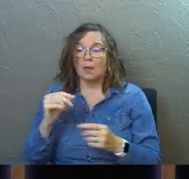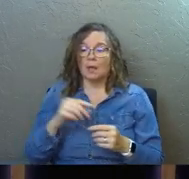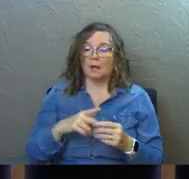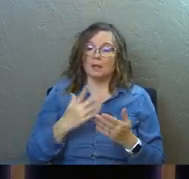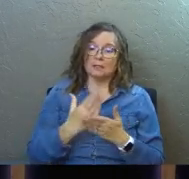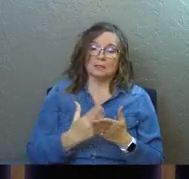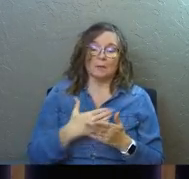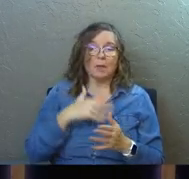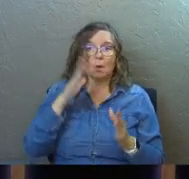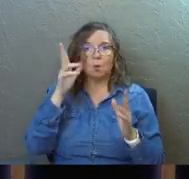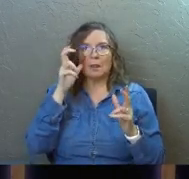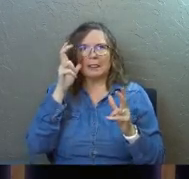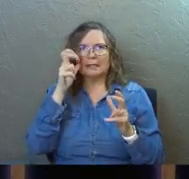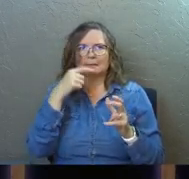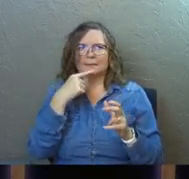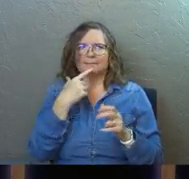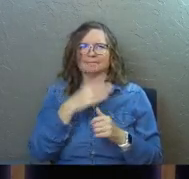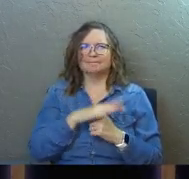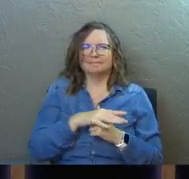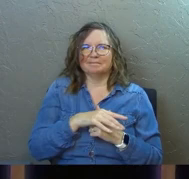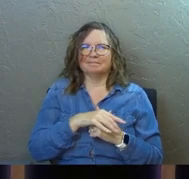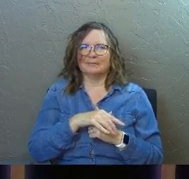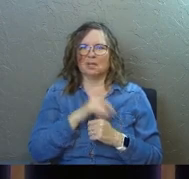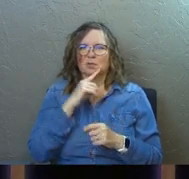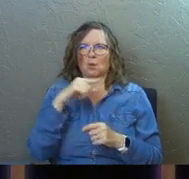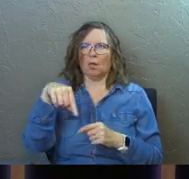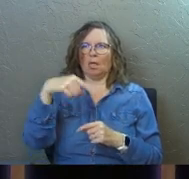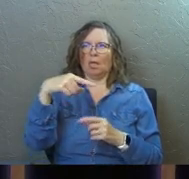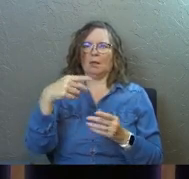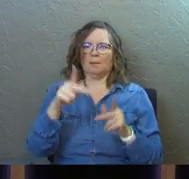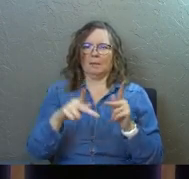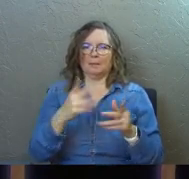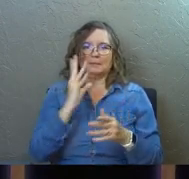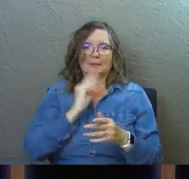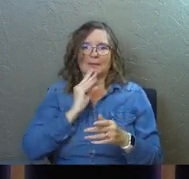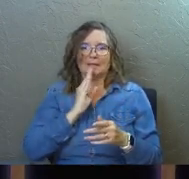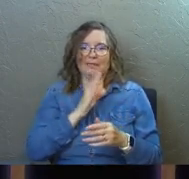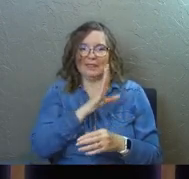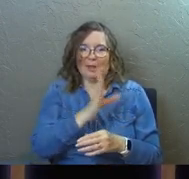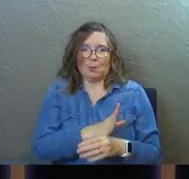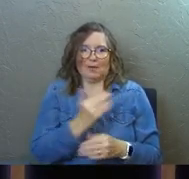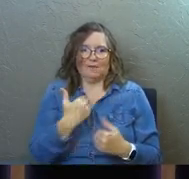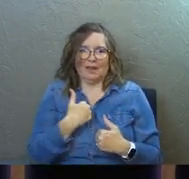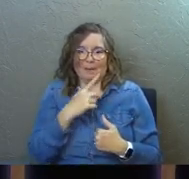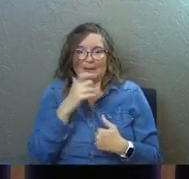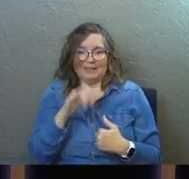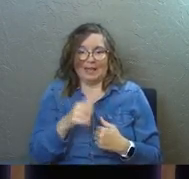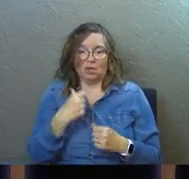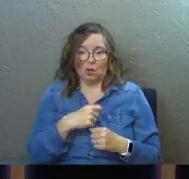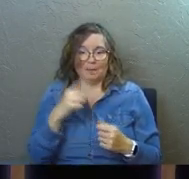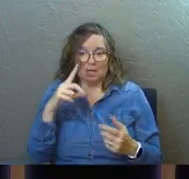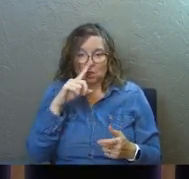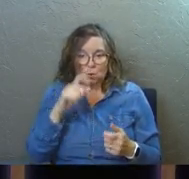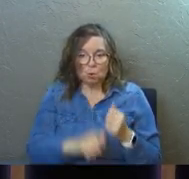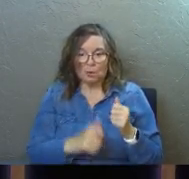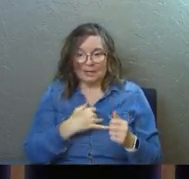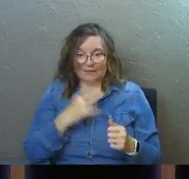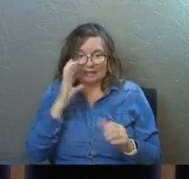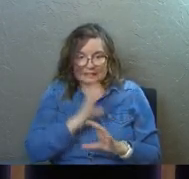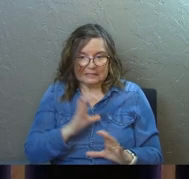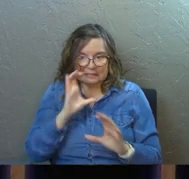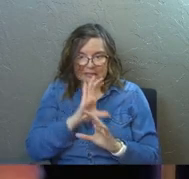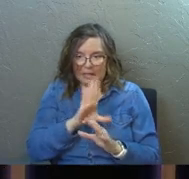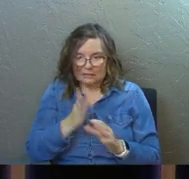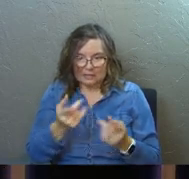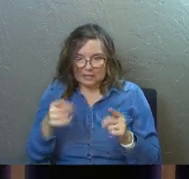And there'd be some that would listen to this and would say, you know, don't dangle in front of God's people some experience that they're never going to have, because that could be cruel if they seek